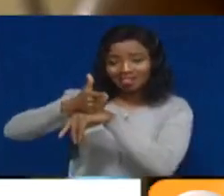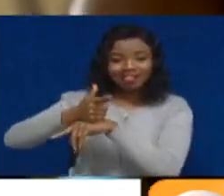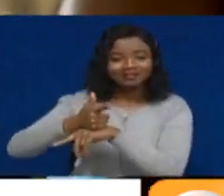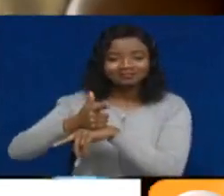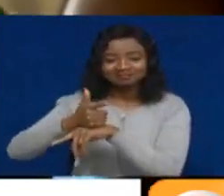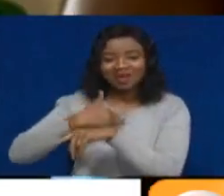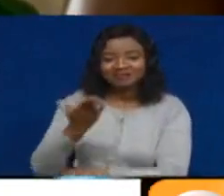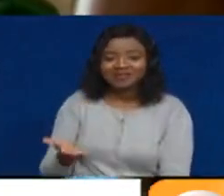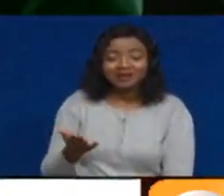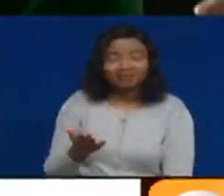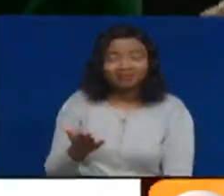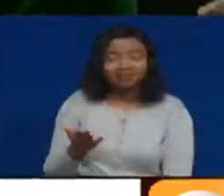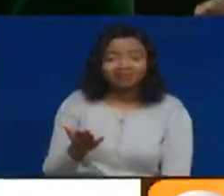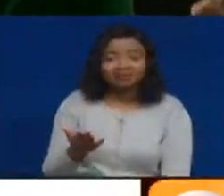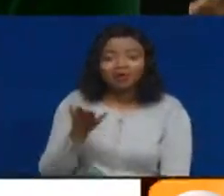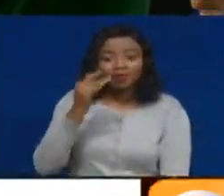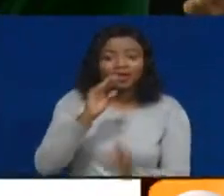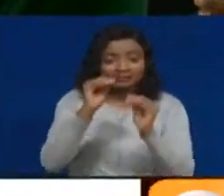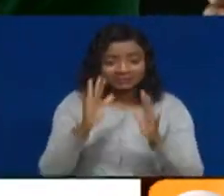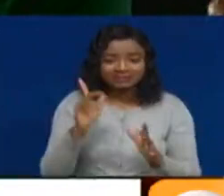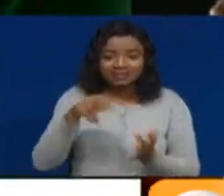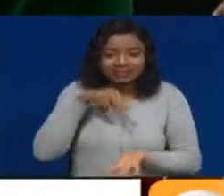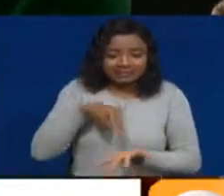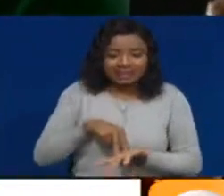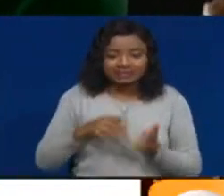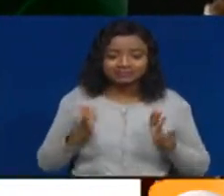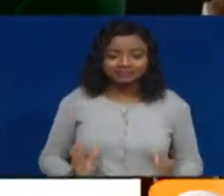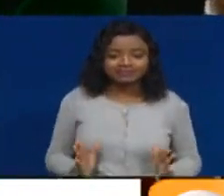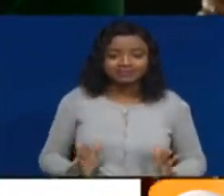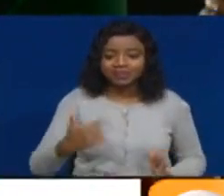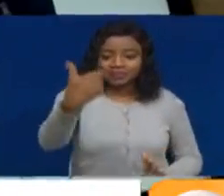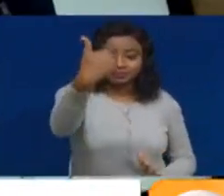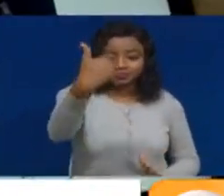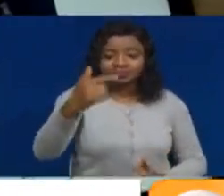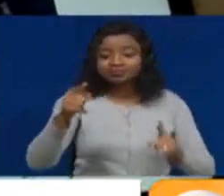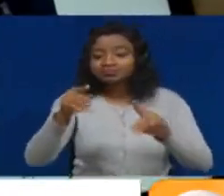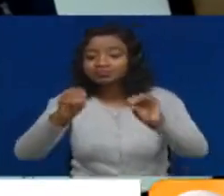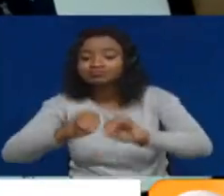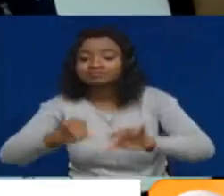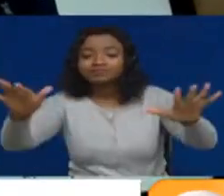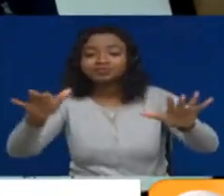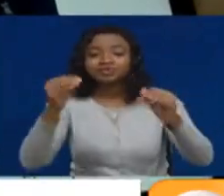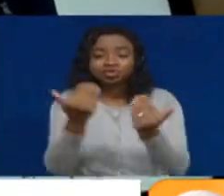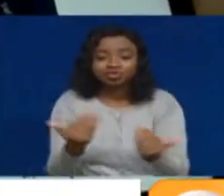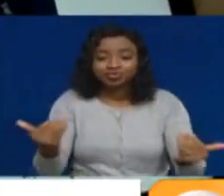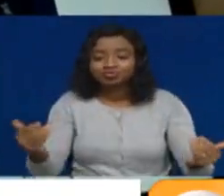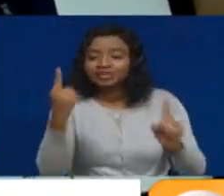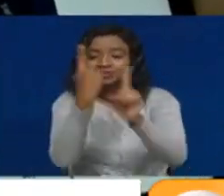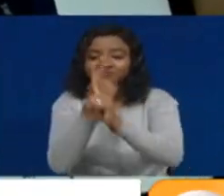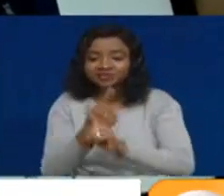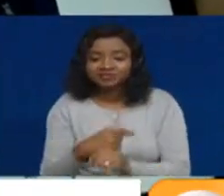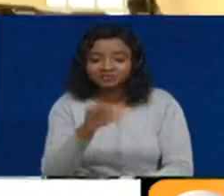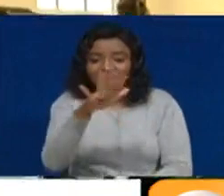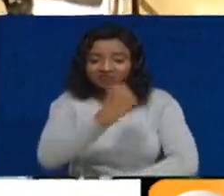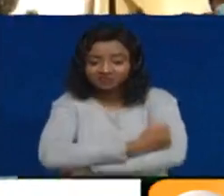lesson, as teacher Benjamin has to maintain a particular position to ensure that students streaming live from 5 satellite schools